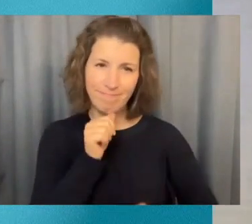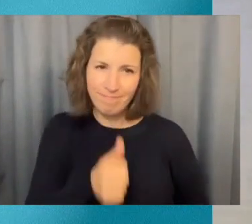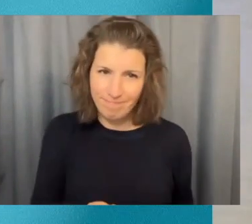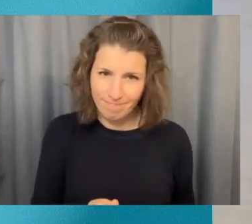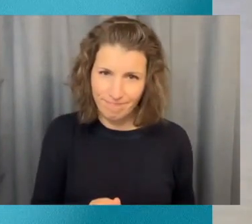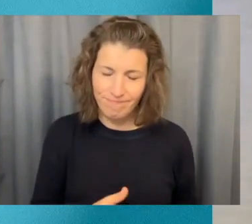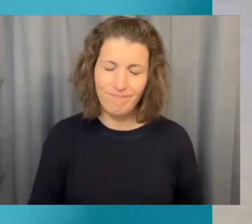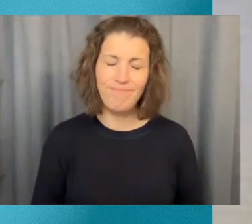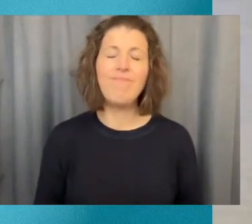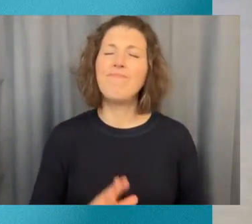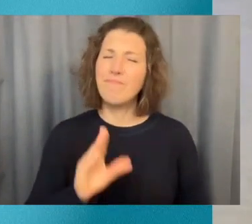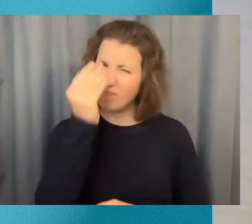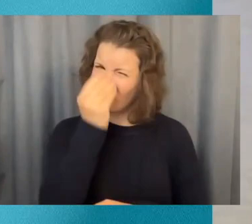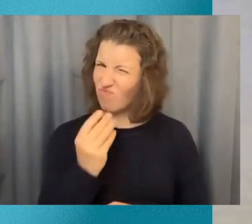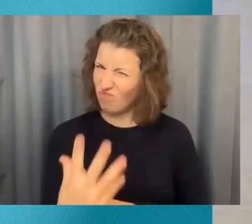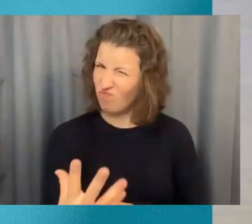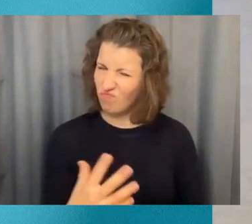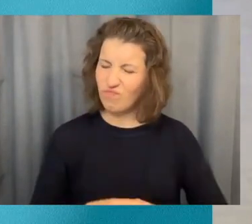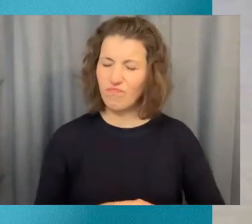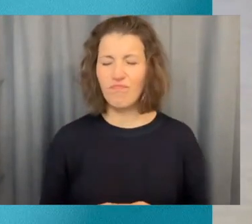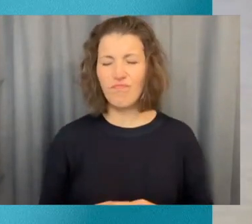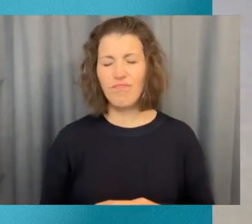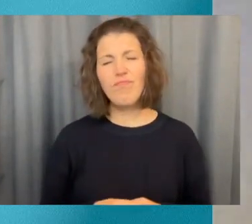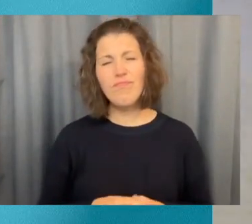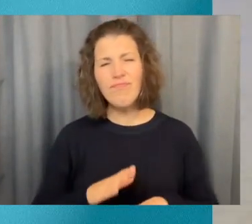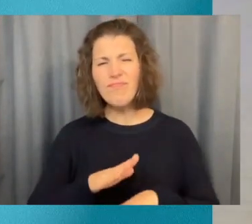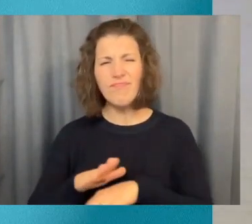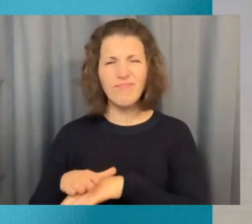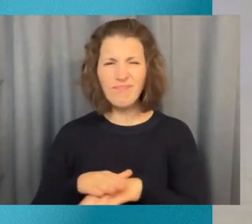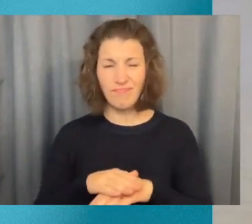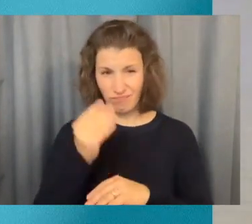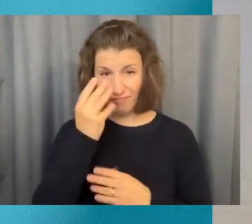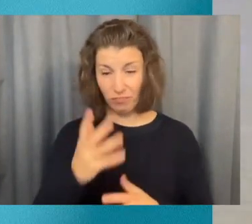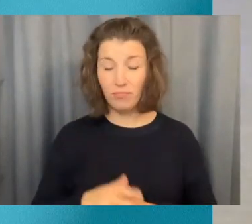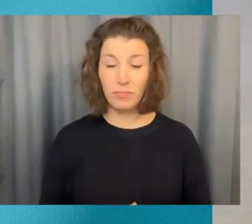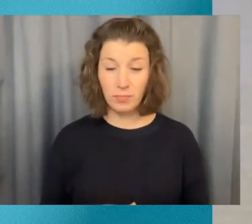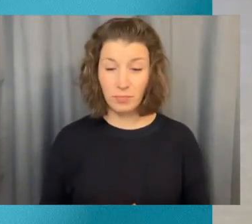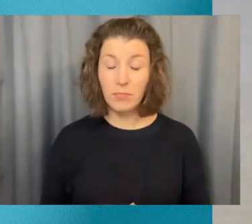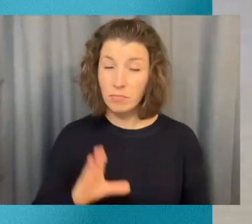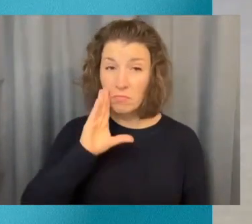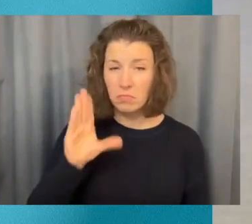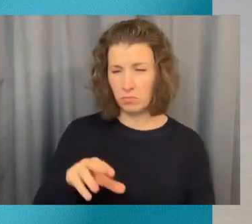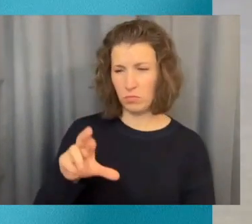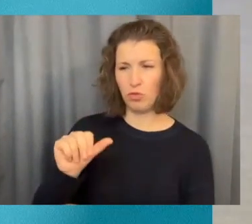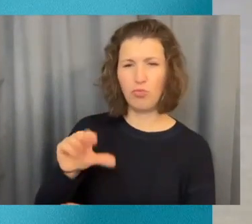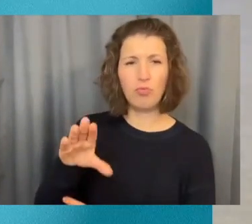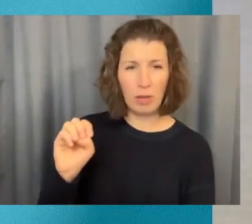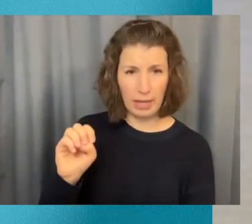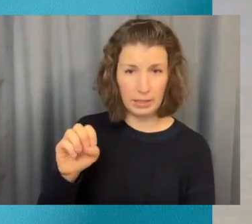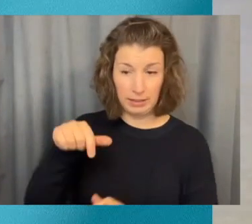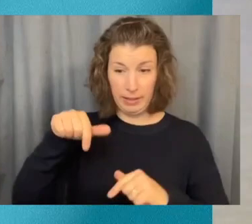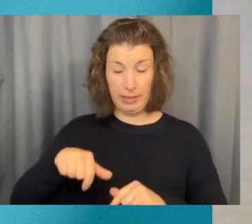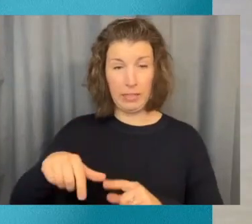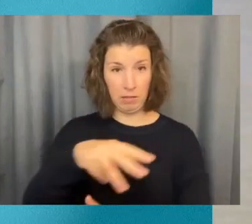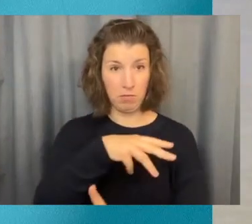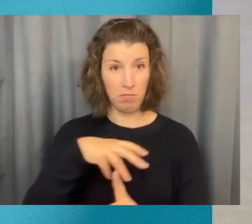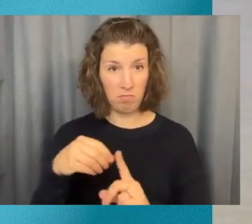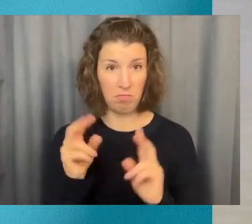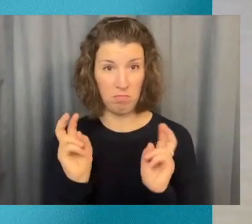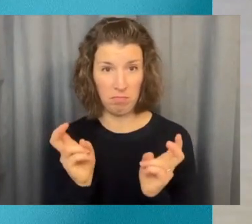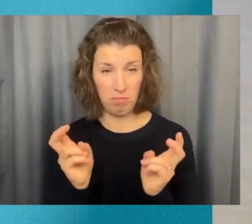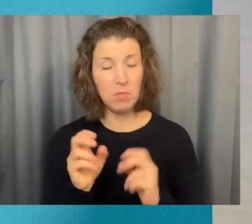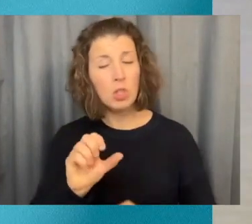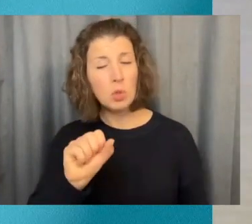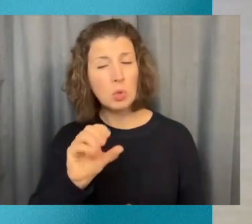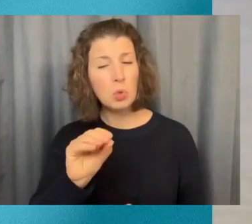to also let you know that while certainly race is in this context, a social